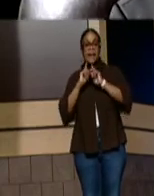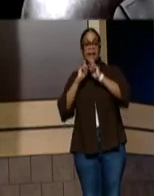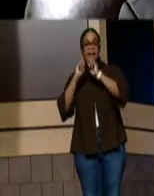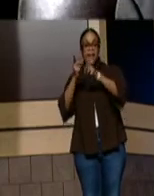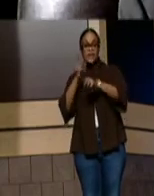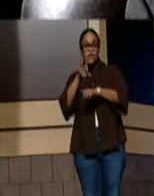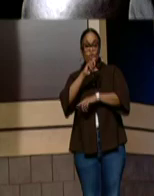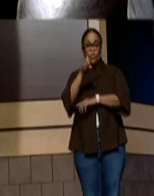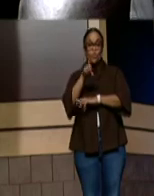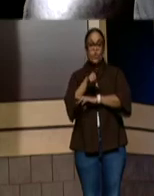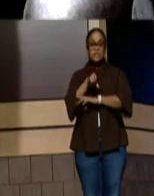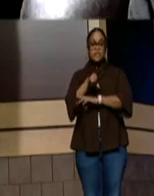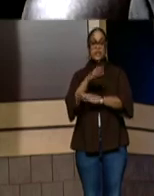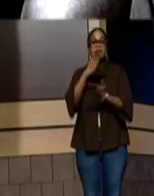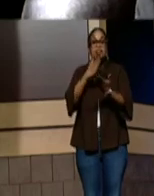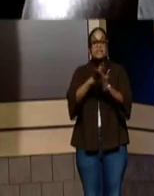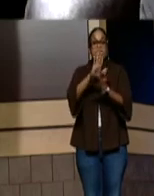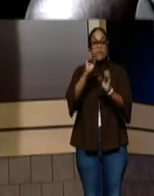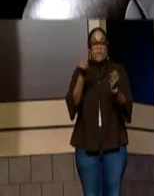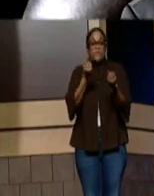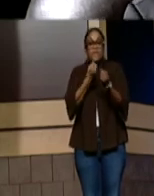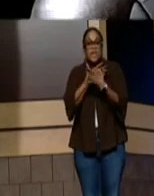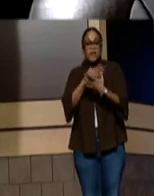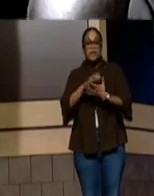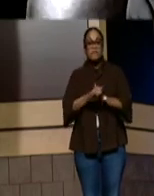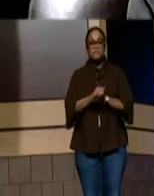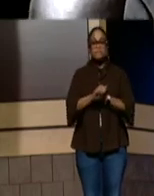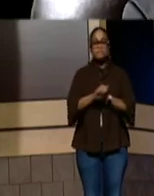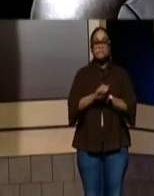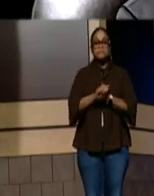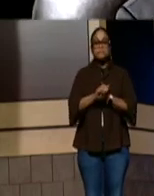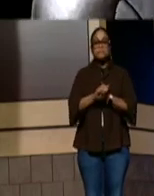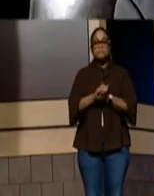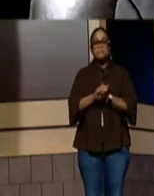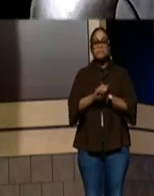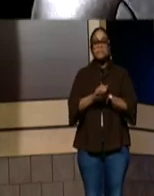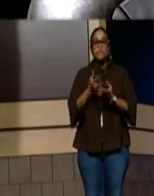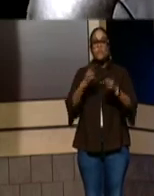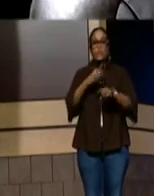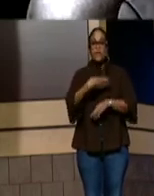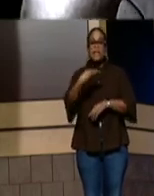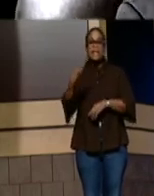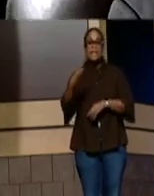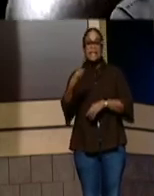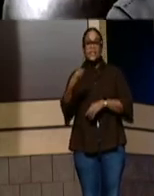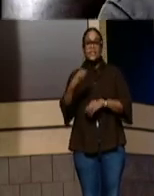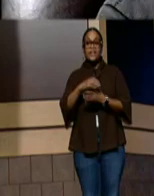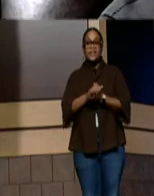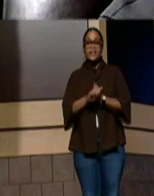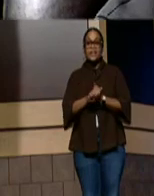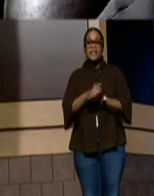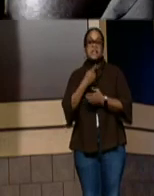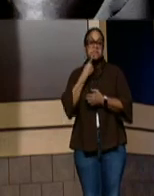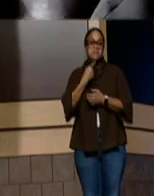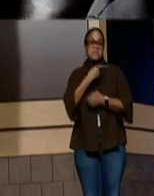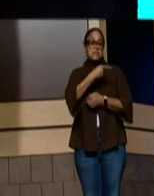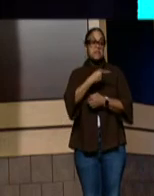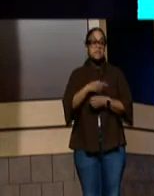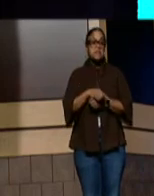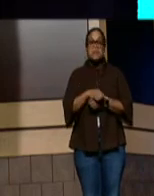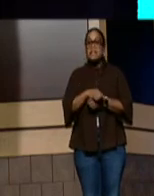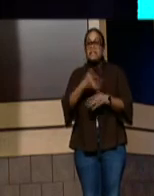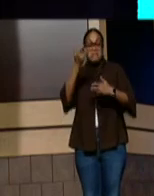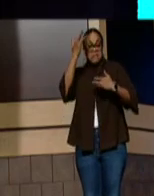and alleviate your fears. But I believe that before this telecast is over, when we walk out of this place, they may just tell us that the virus is